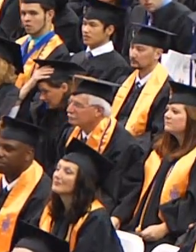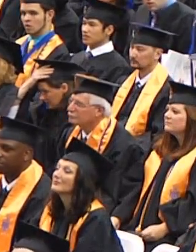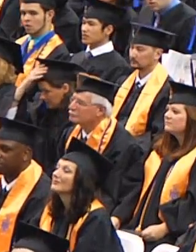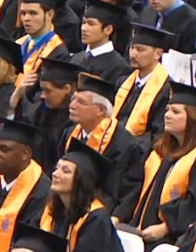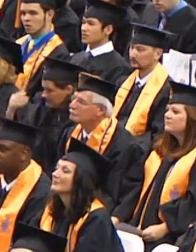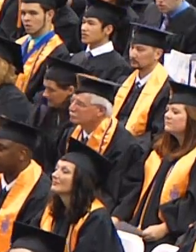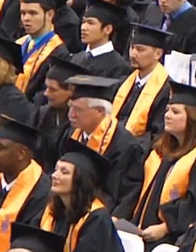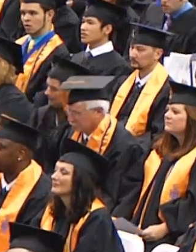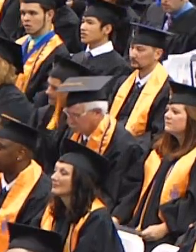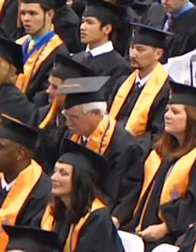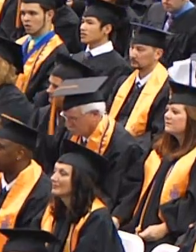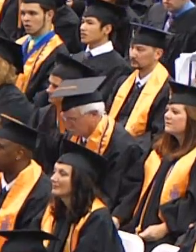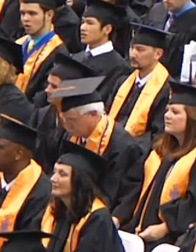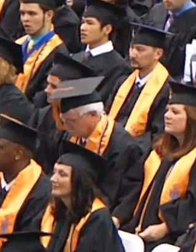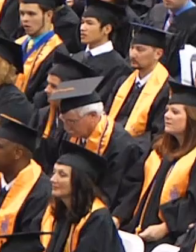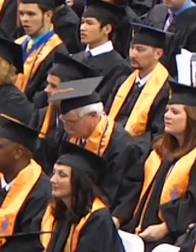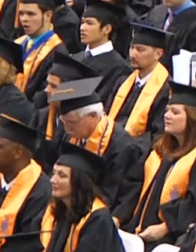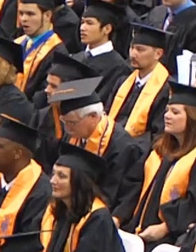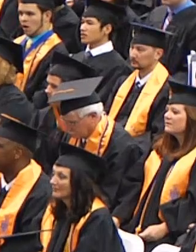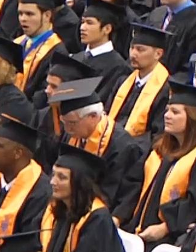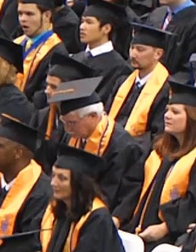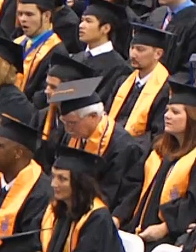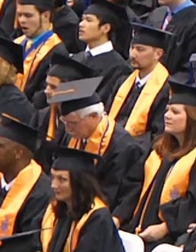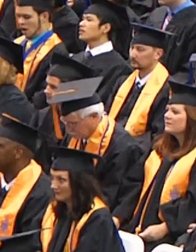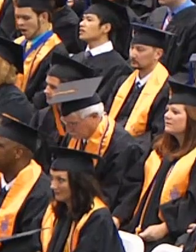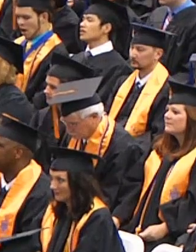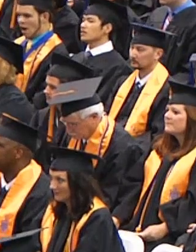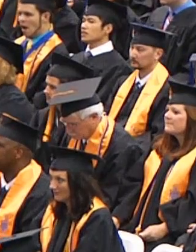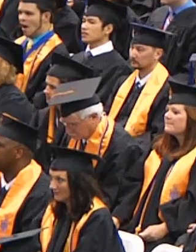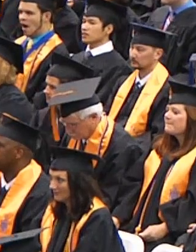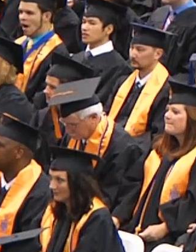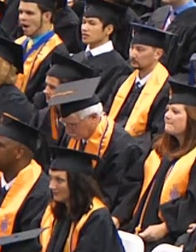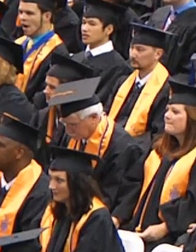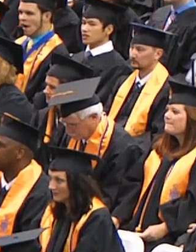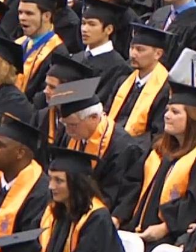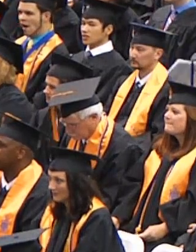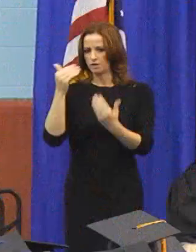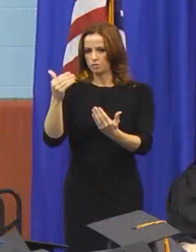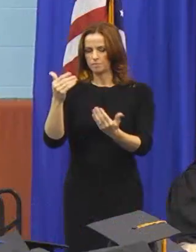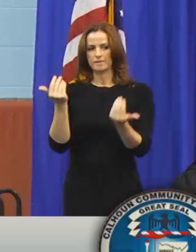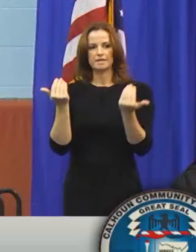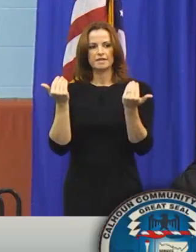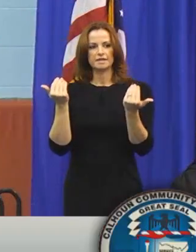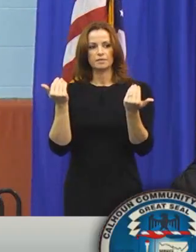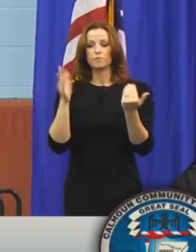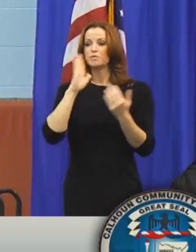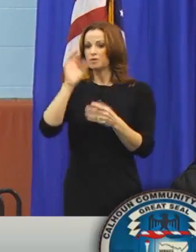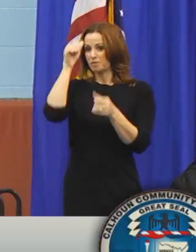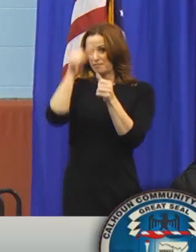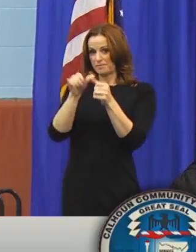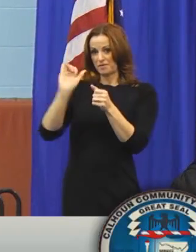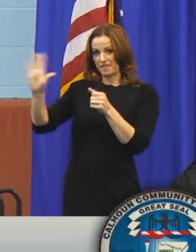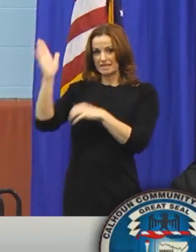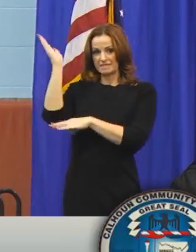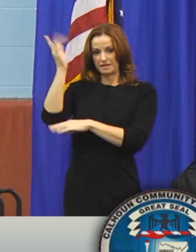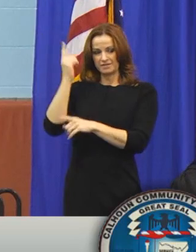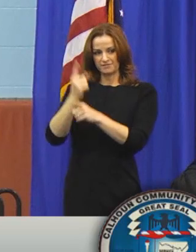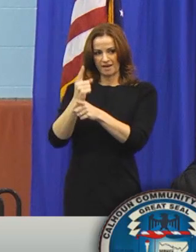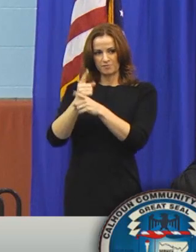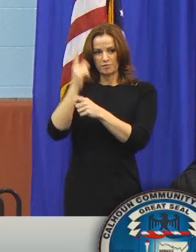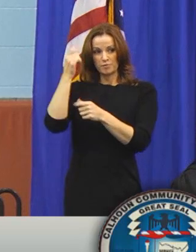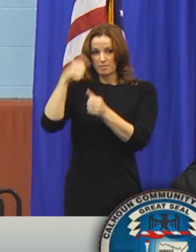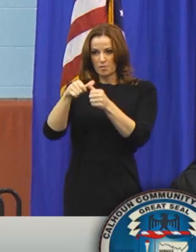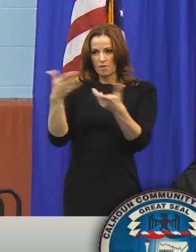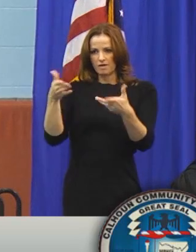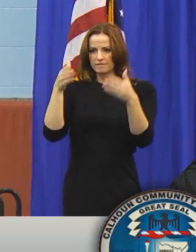Thank you so much, Representative McCutcheon. And we are going to remember, aren't we, to focus